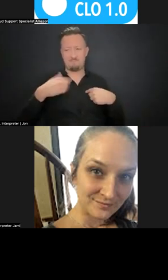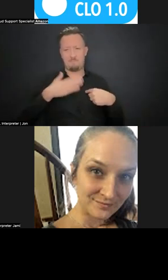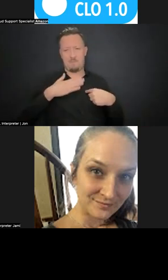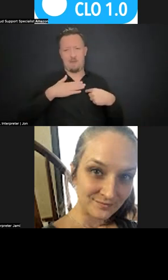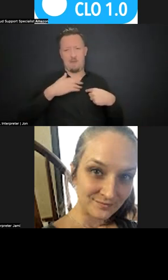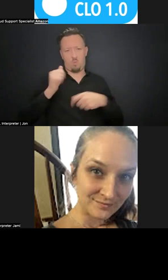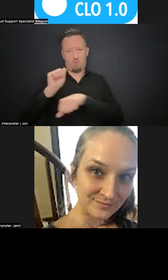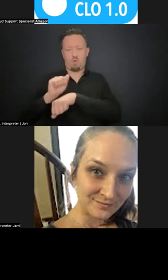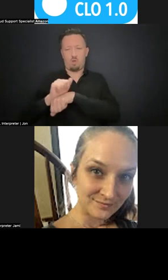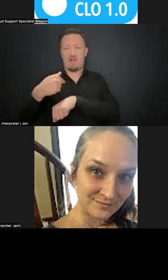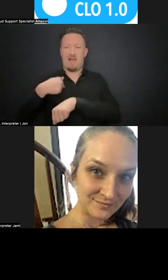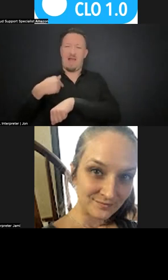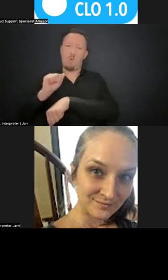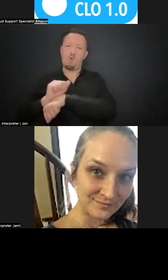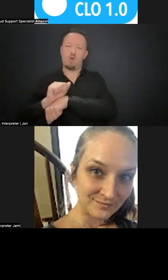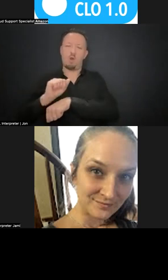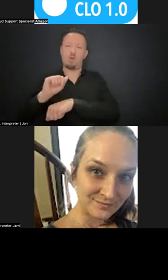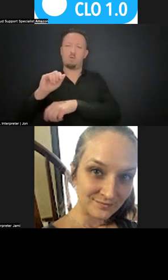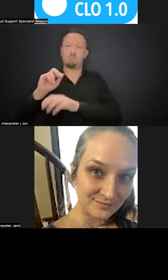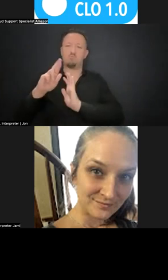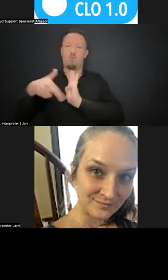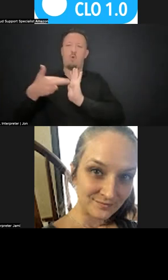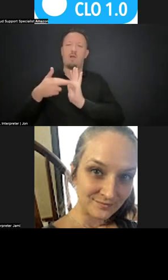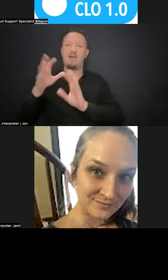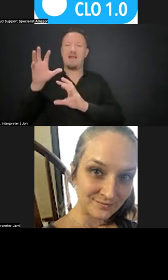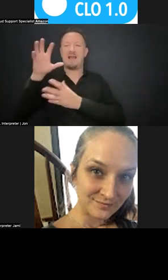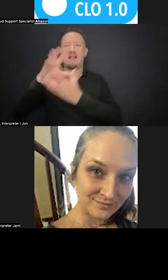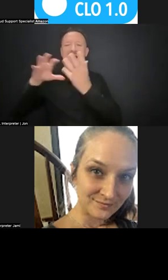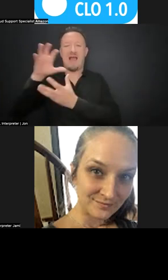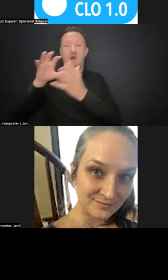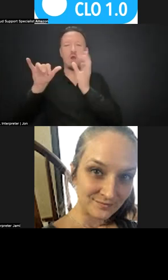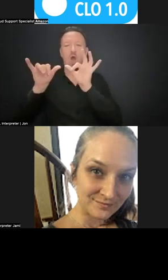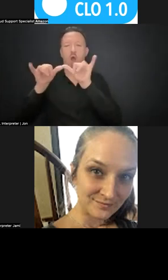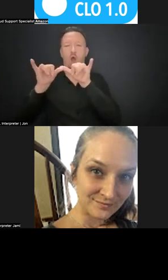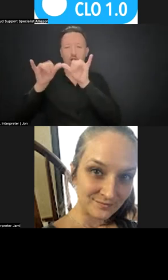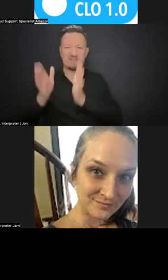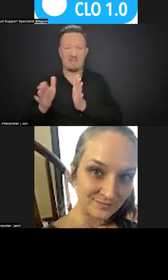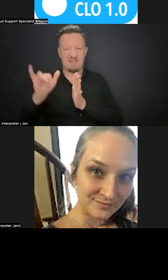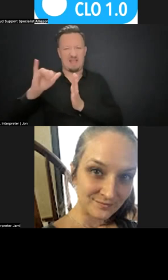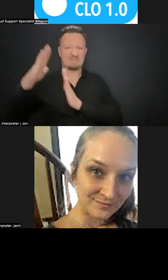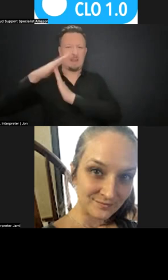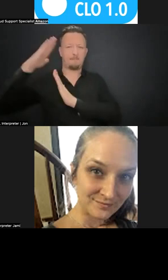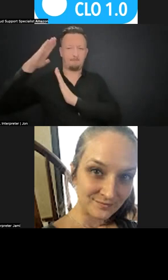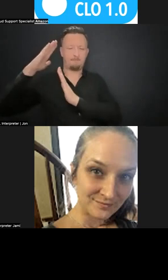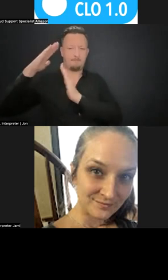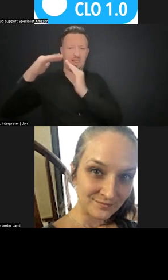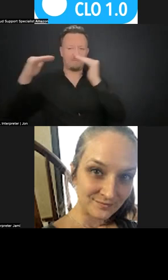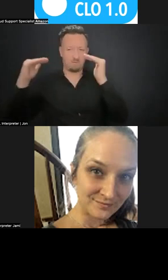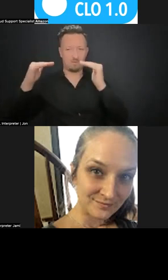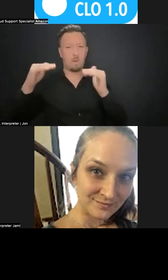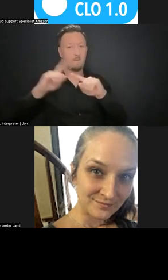play is cloud architect. So that's usually the highest level. And we are always interested in